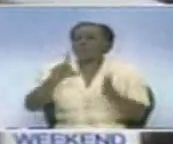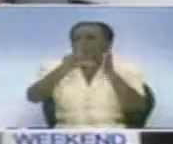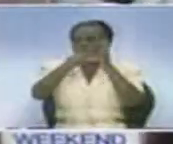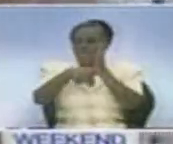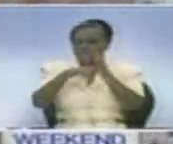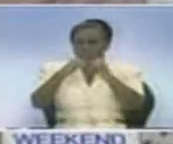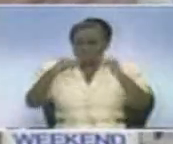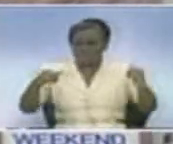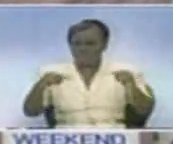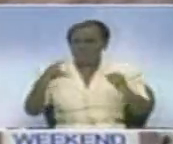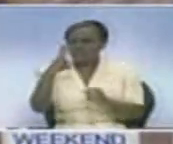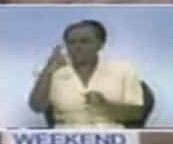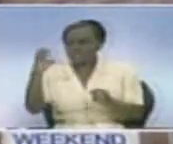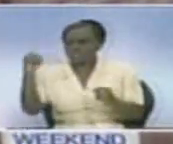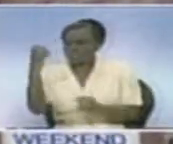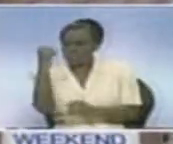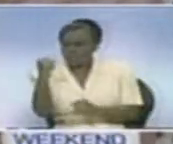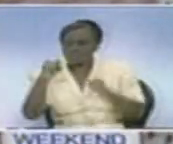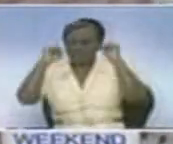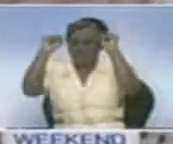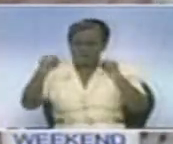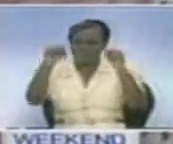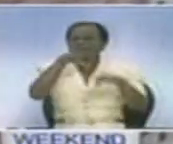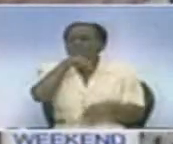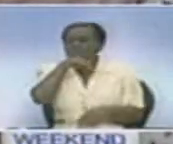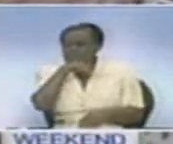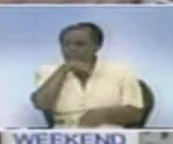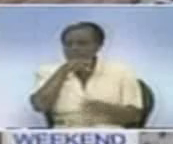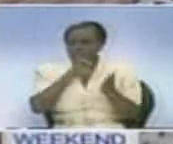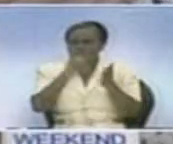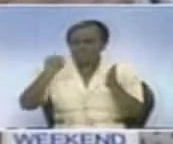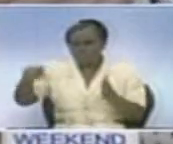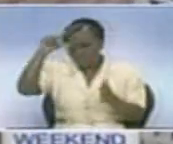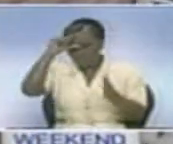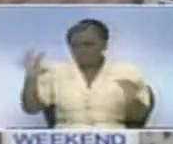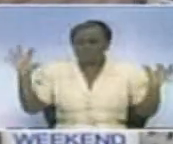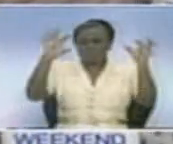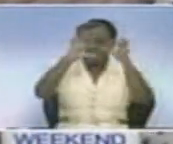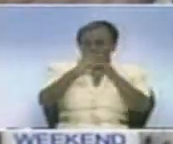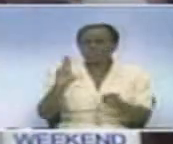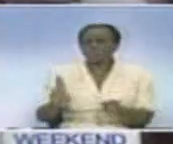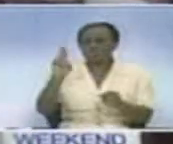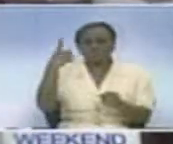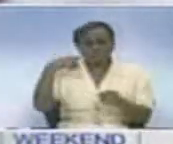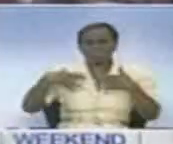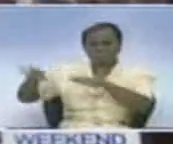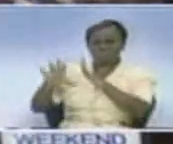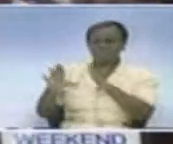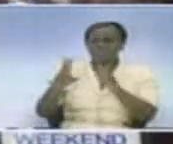in 2005 referendum campaigns. Raila decamped from government to be joined by Uhuru in championing for the rejection of